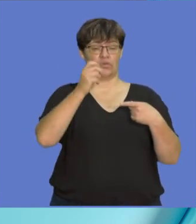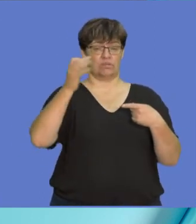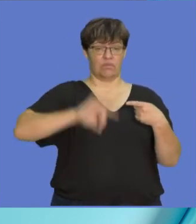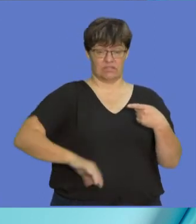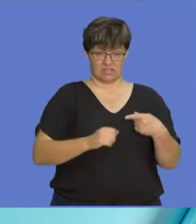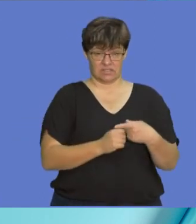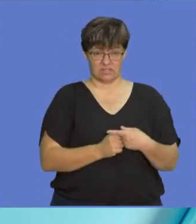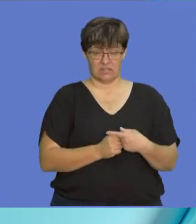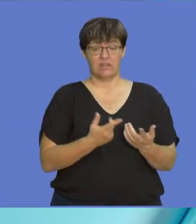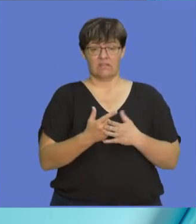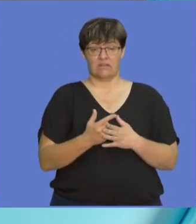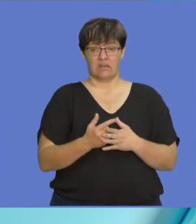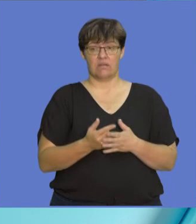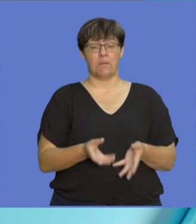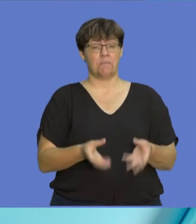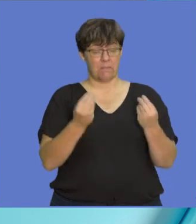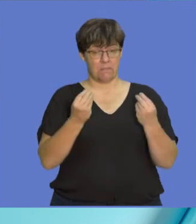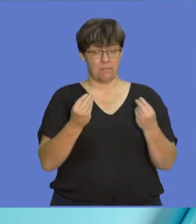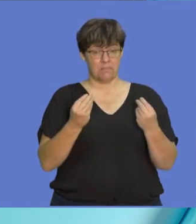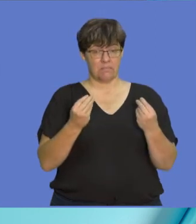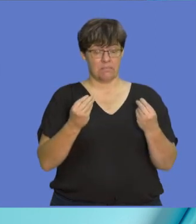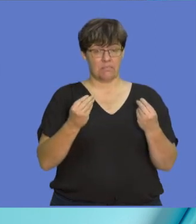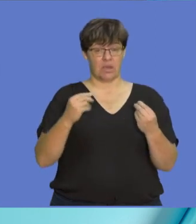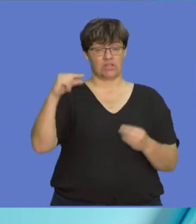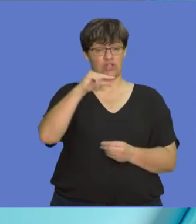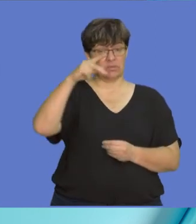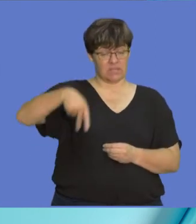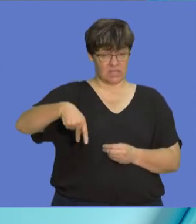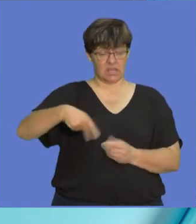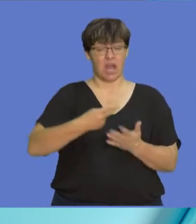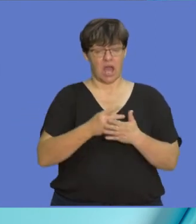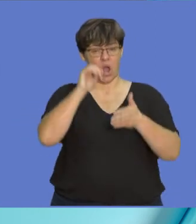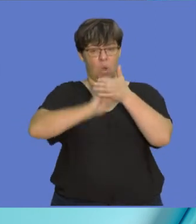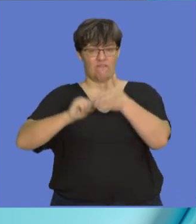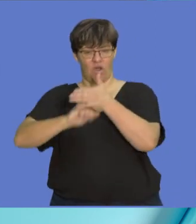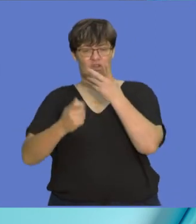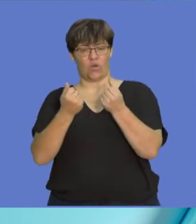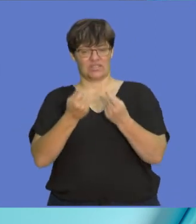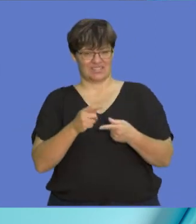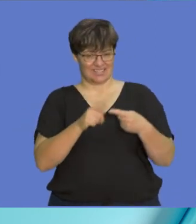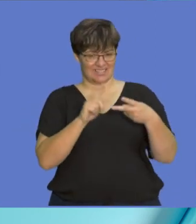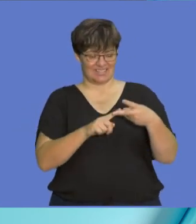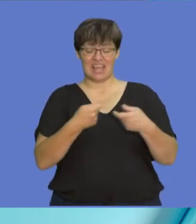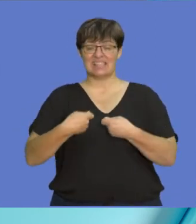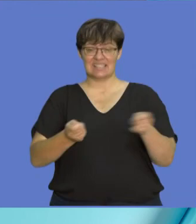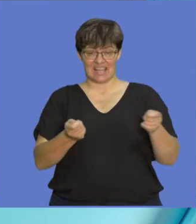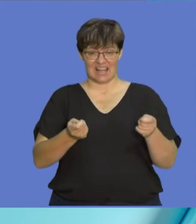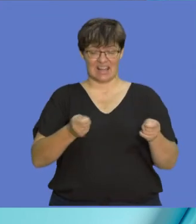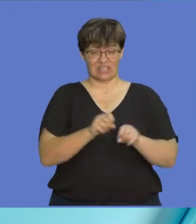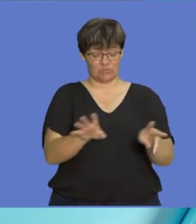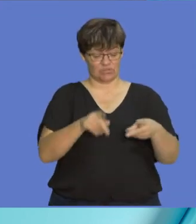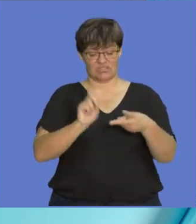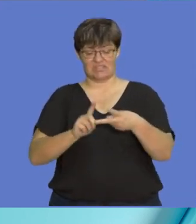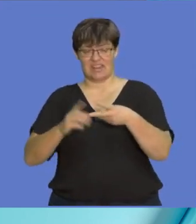your GP, which is your gross profit, you subtract your two cost components, namely selling and distribution and your